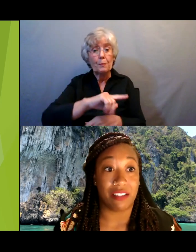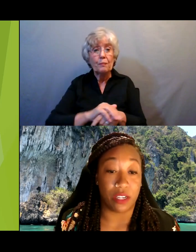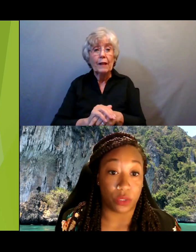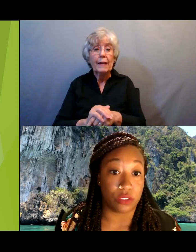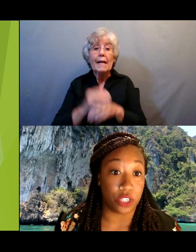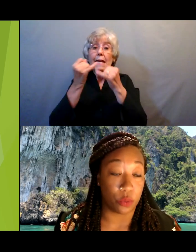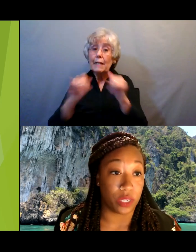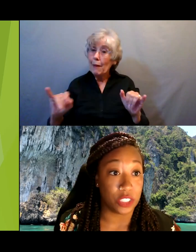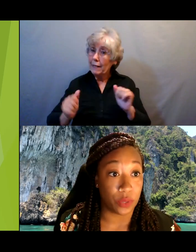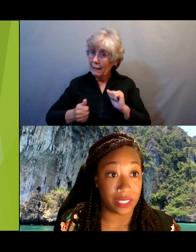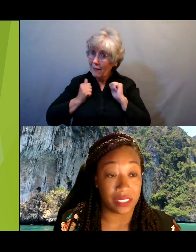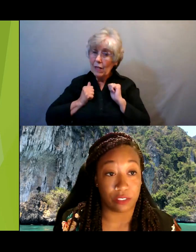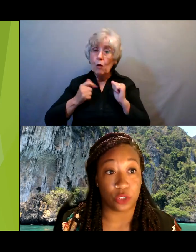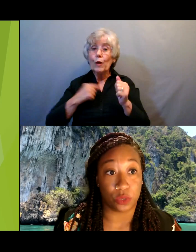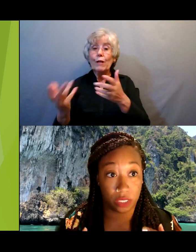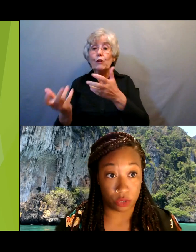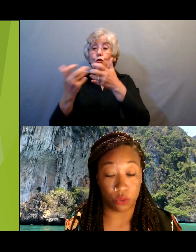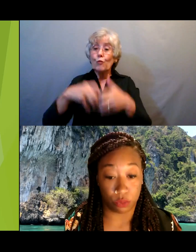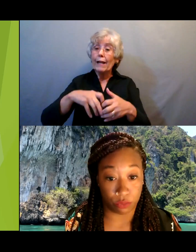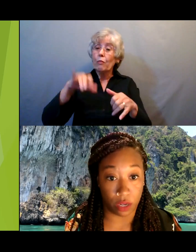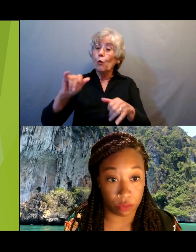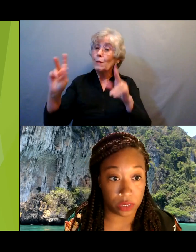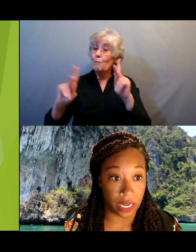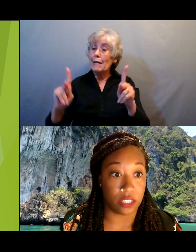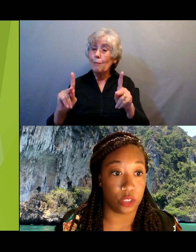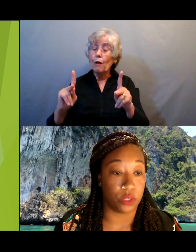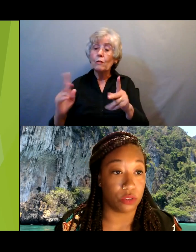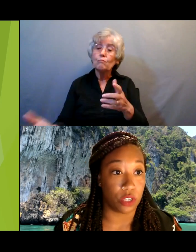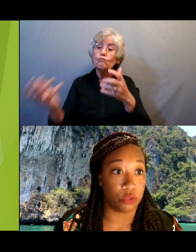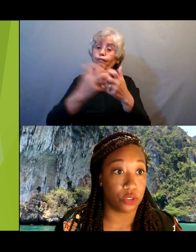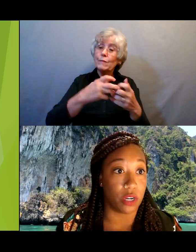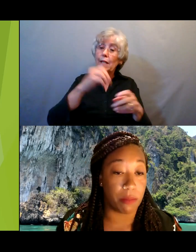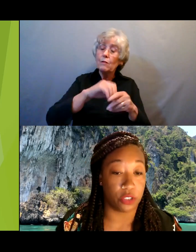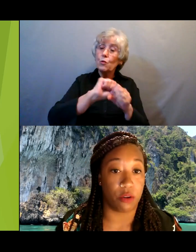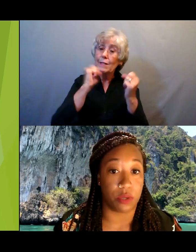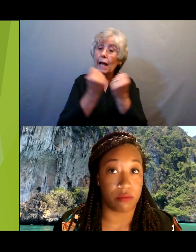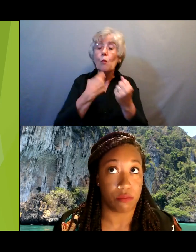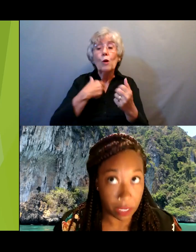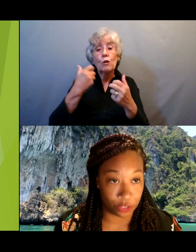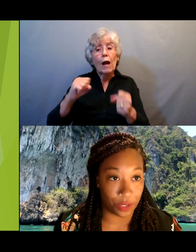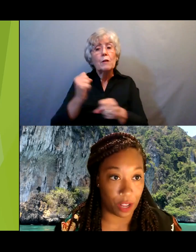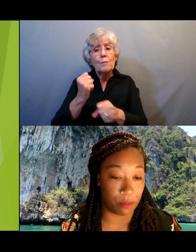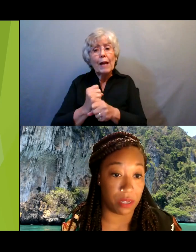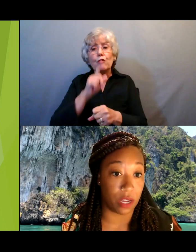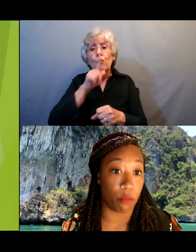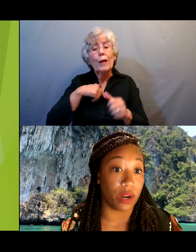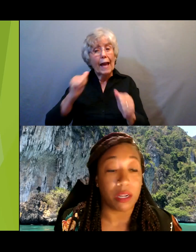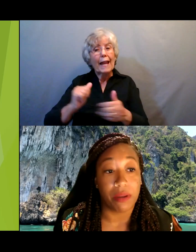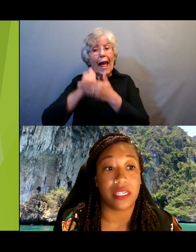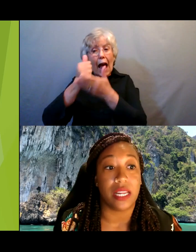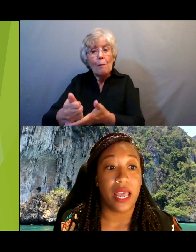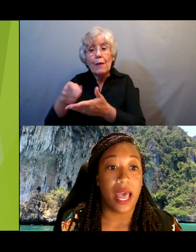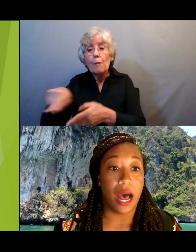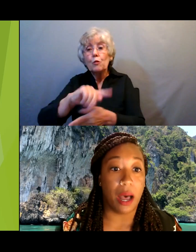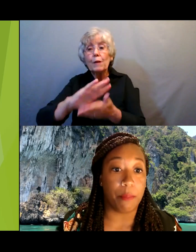Independent living, we're integrating these individuals into society. So we're just trying to make sure making sure we can help them become more